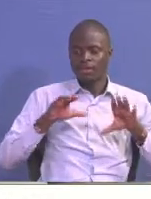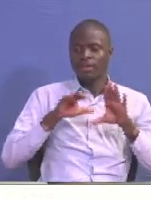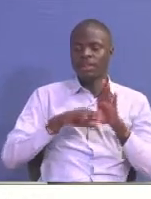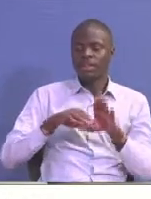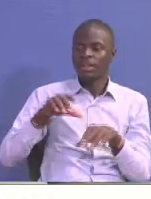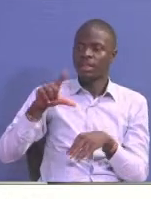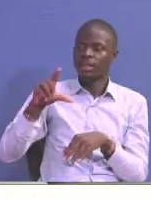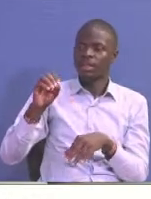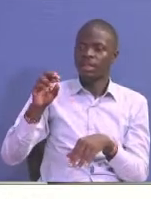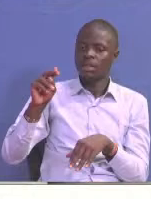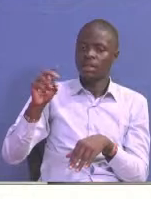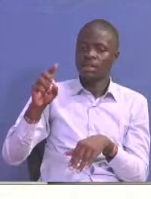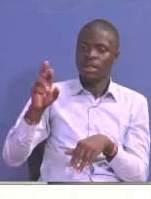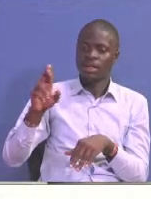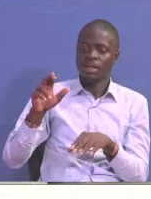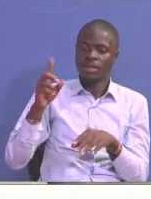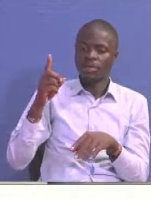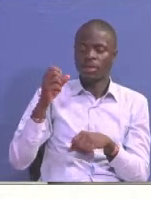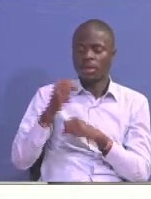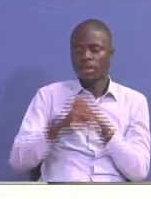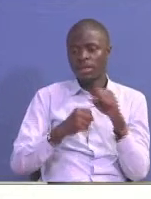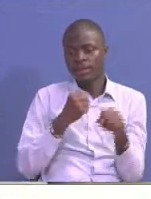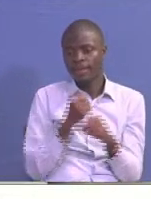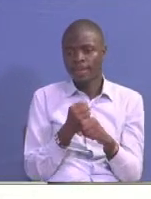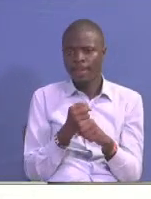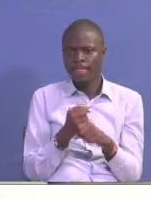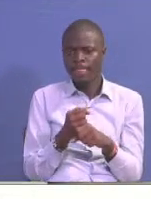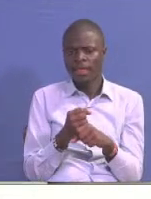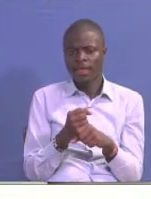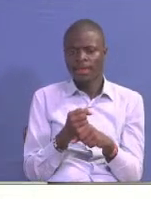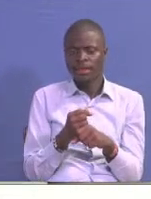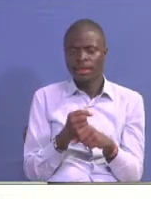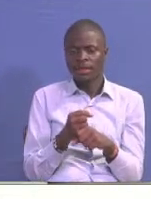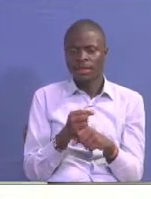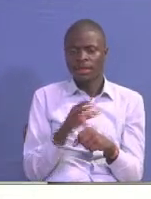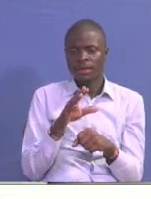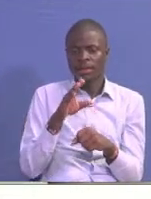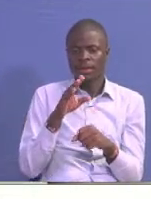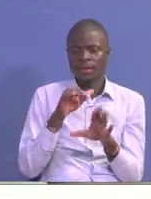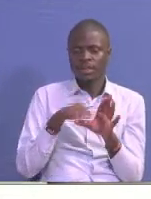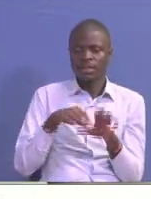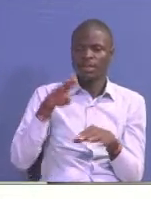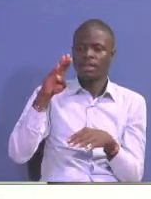I was there for 1 year. In Brussels, I was there for